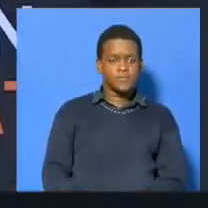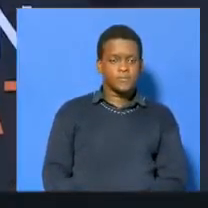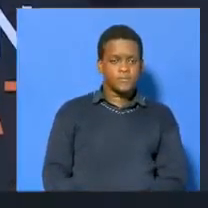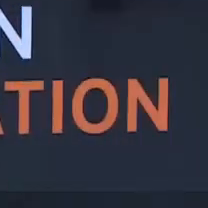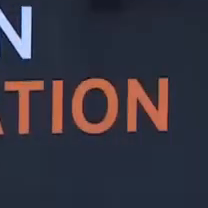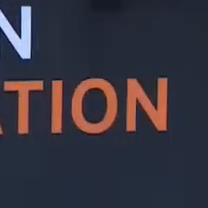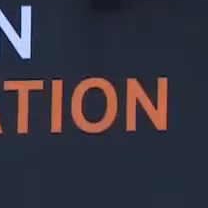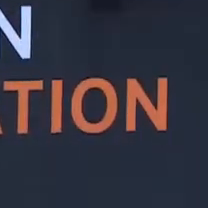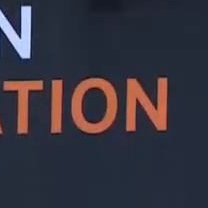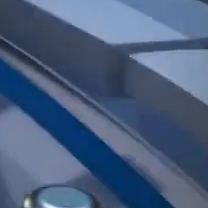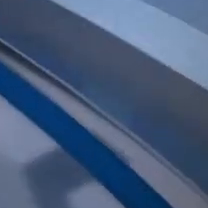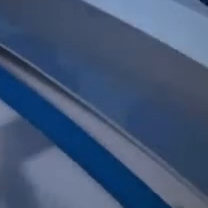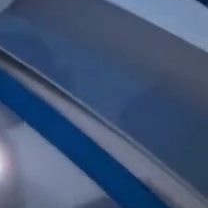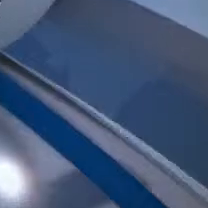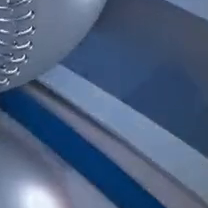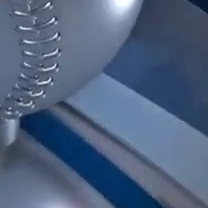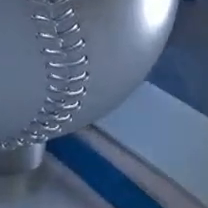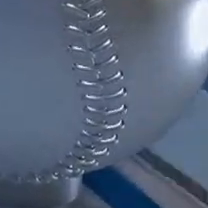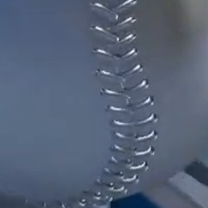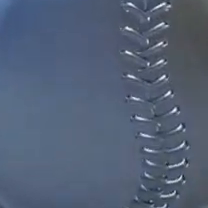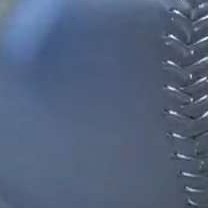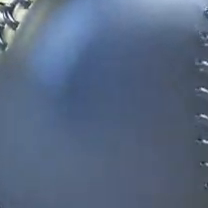Joaneng.